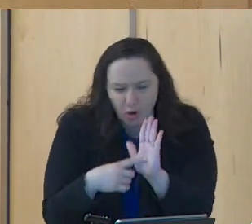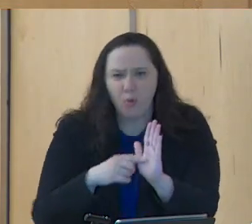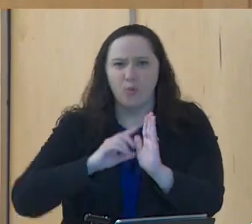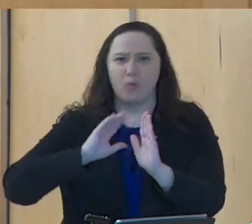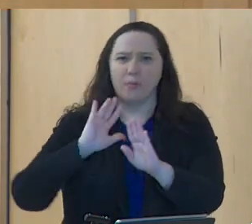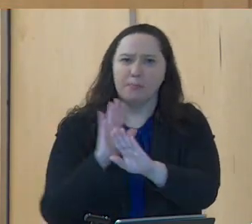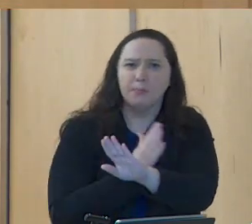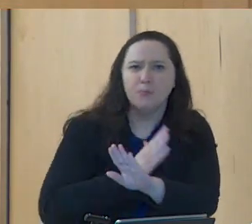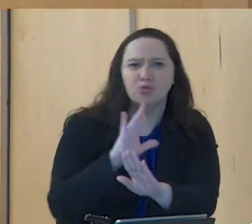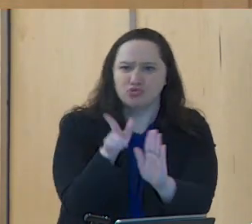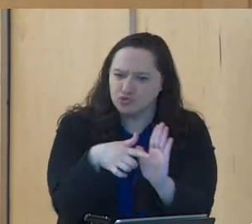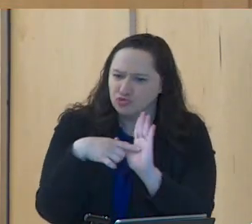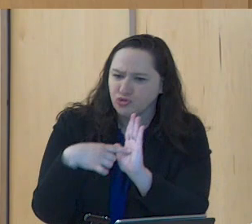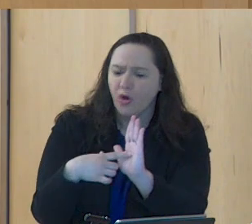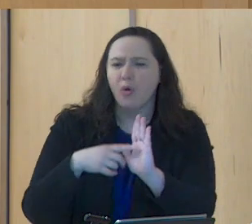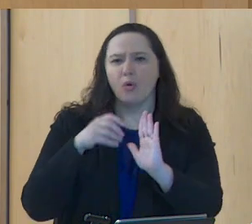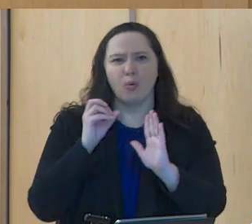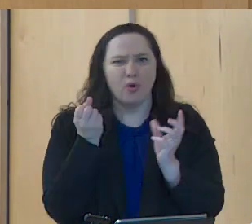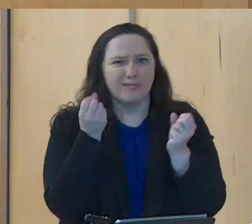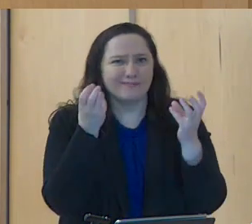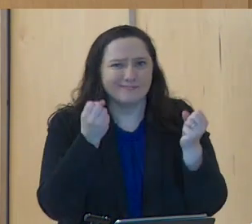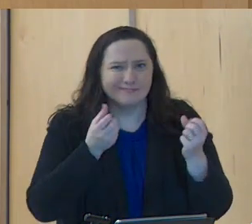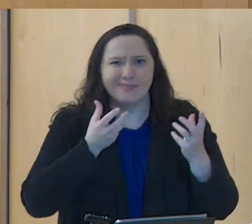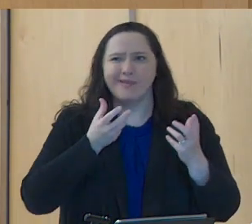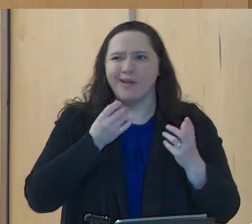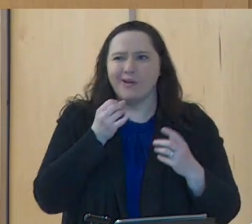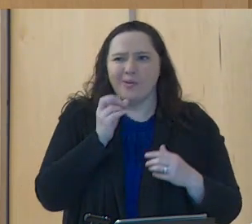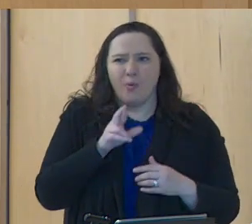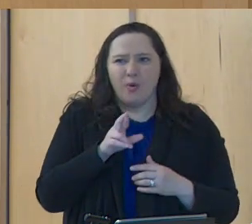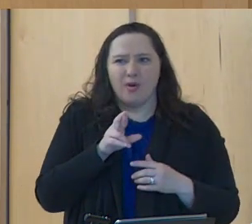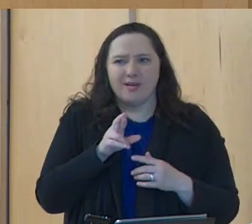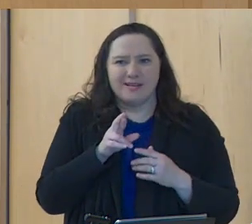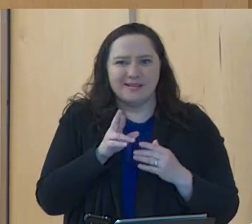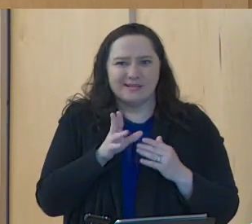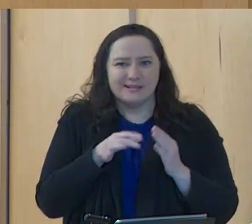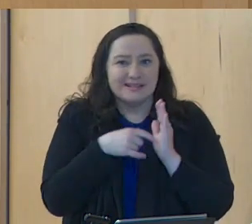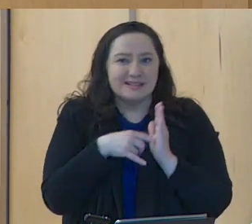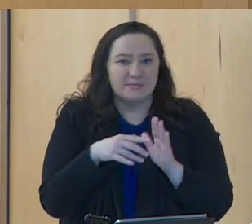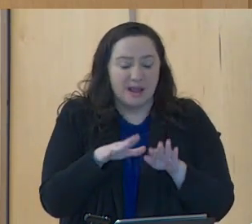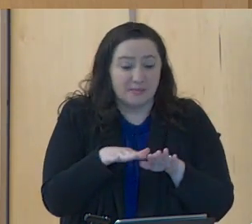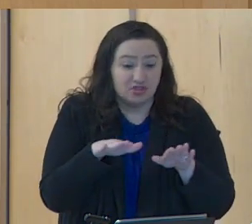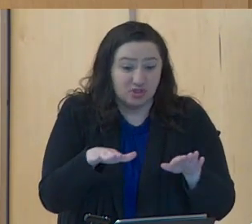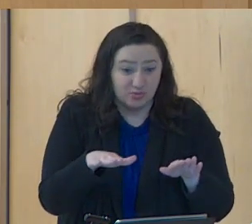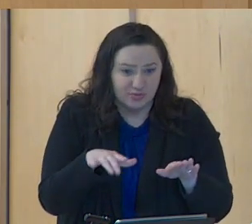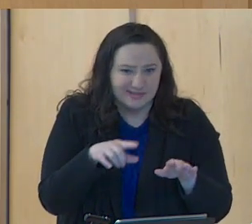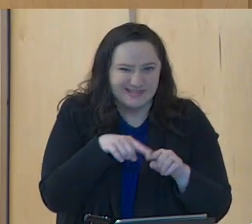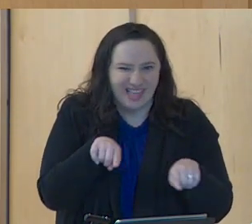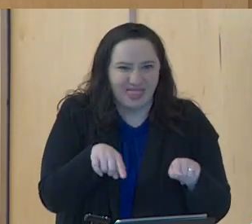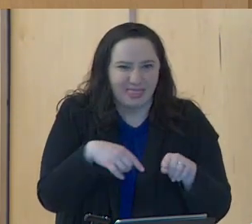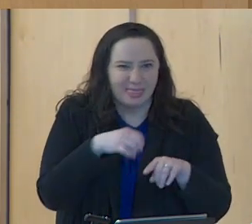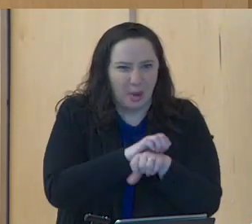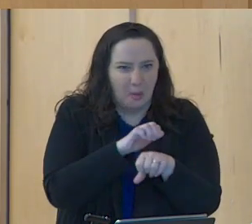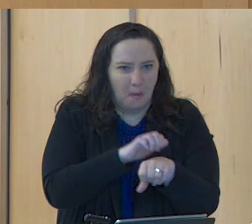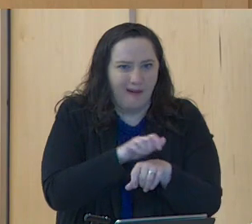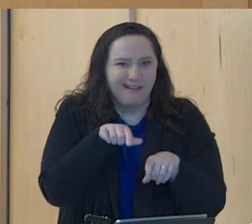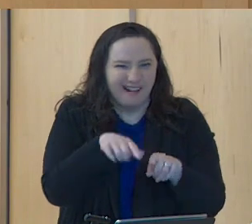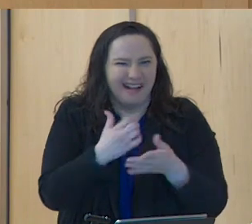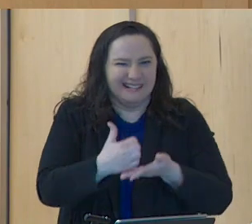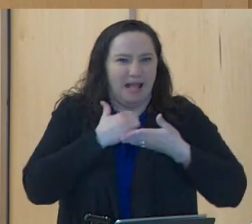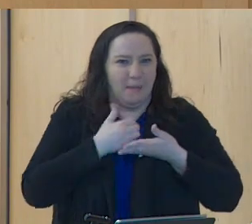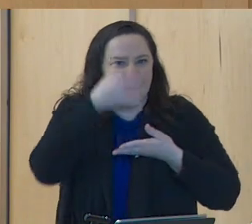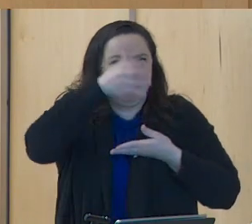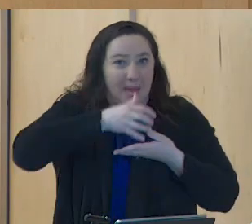music, or maybe sometimes that's the children's job helping us as parents. I know